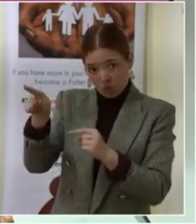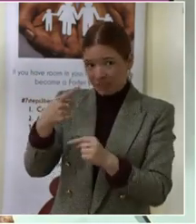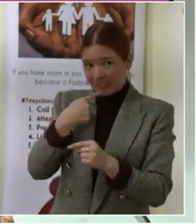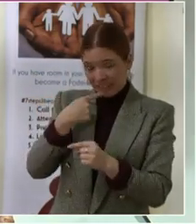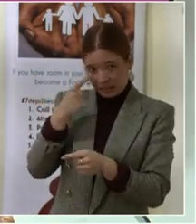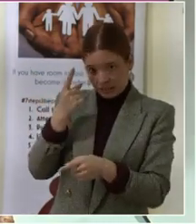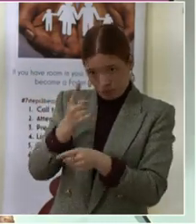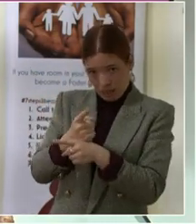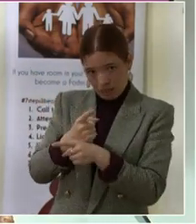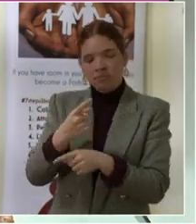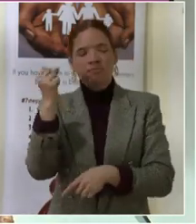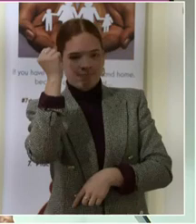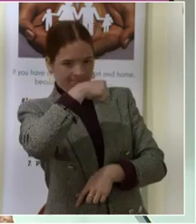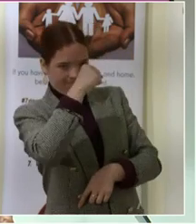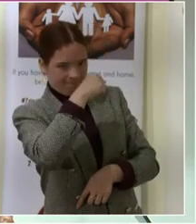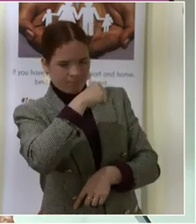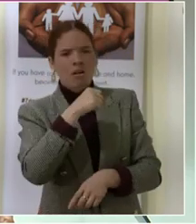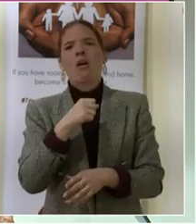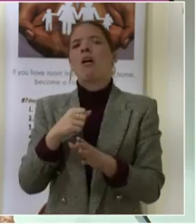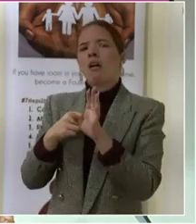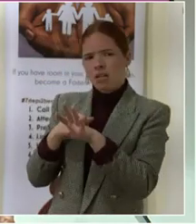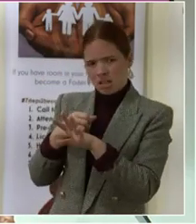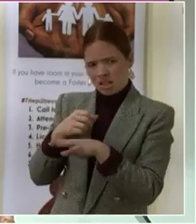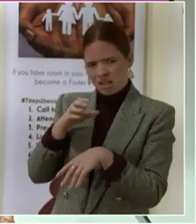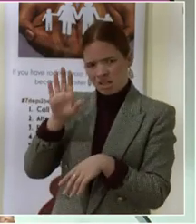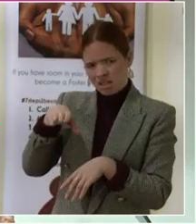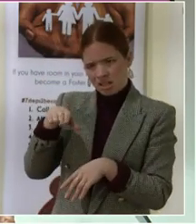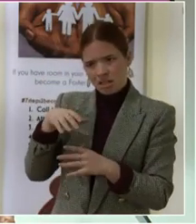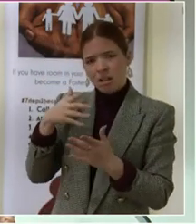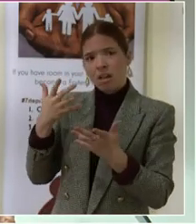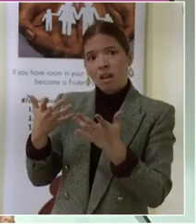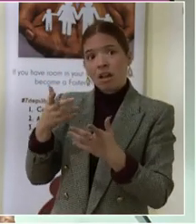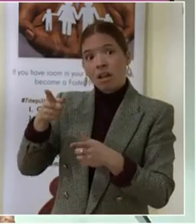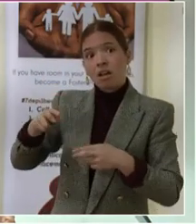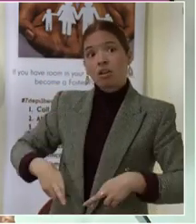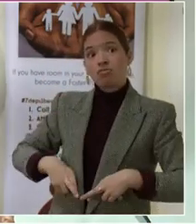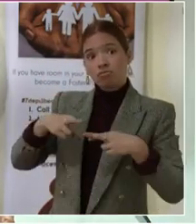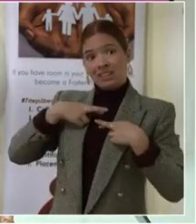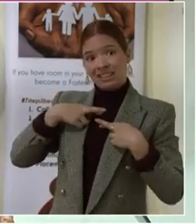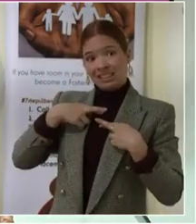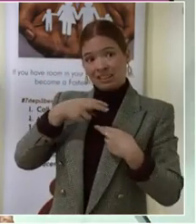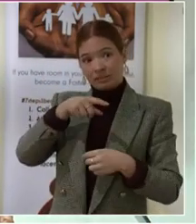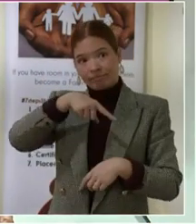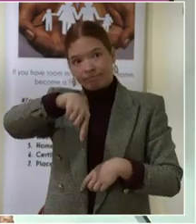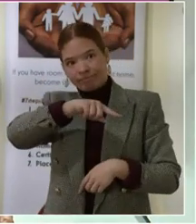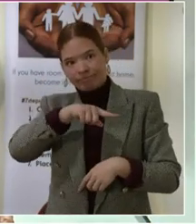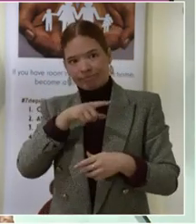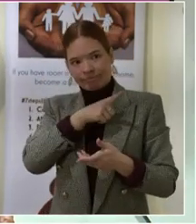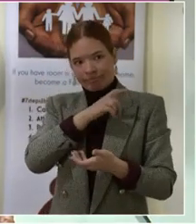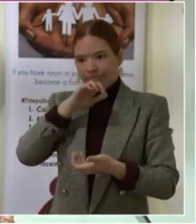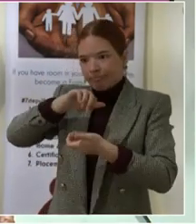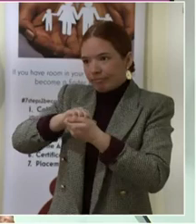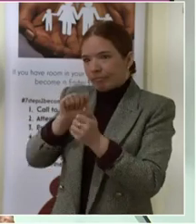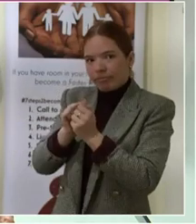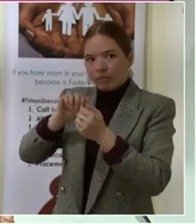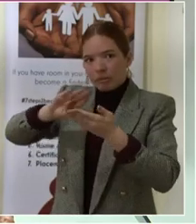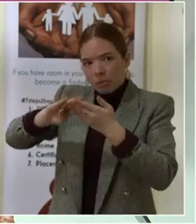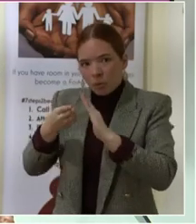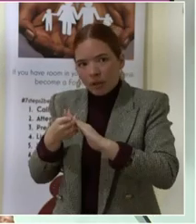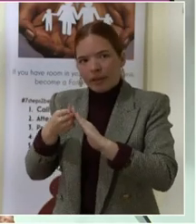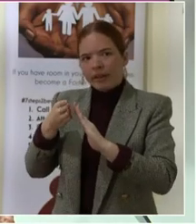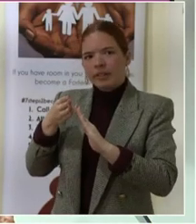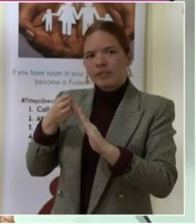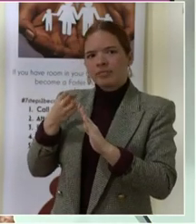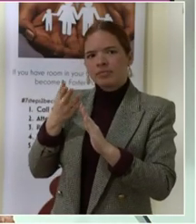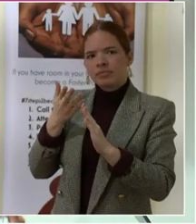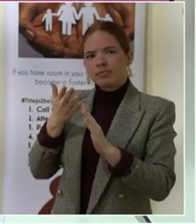the same. So Yes. can you tell the citizens how combining these two offices is going to further